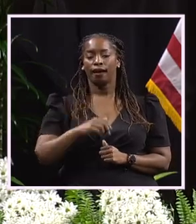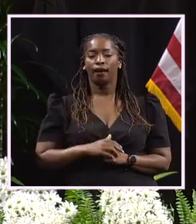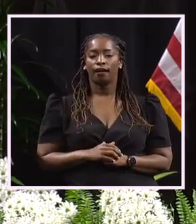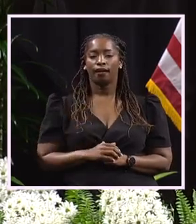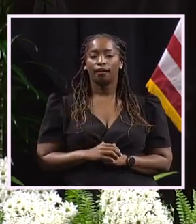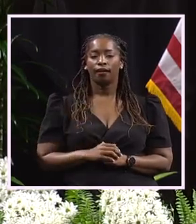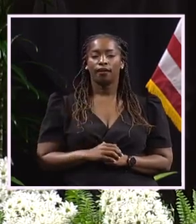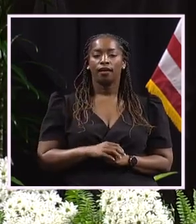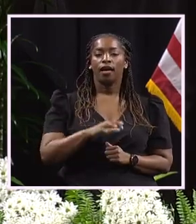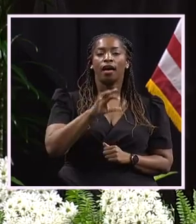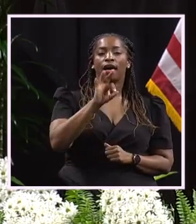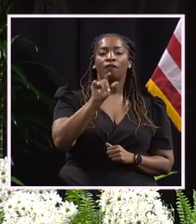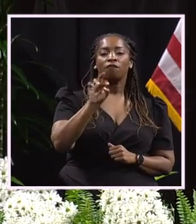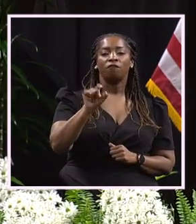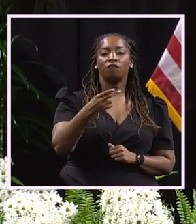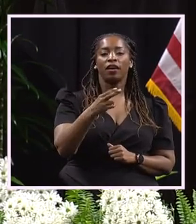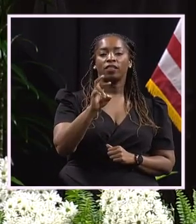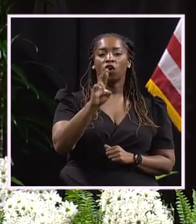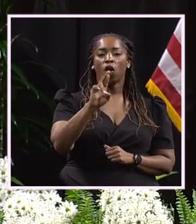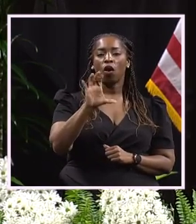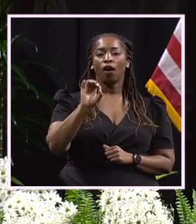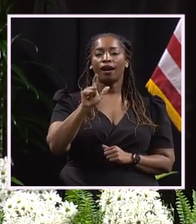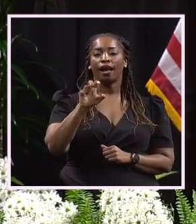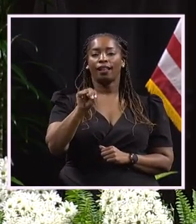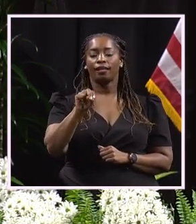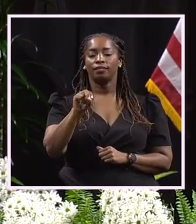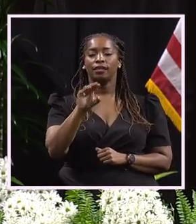Faith R. Collins, magna cum laude.